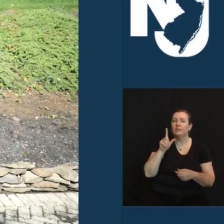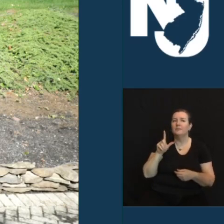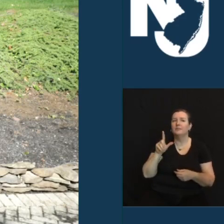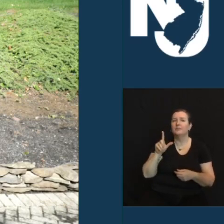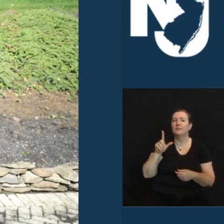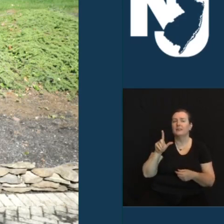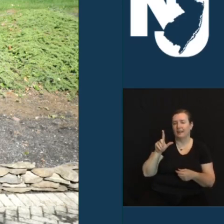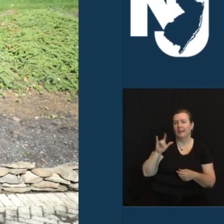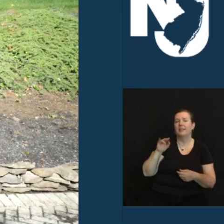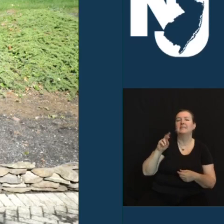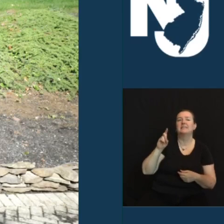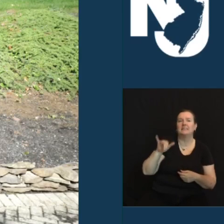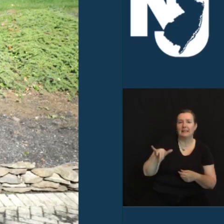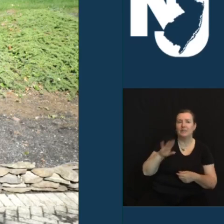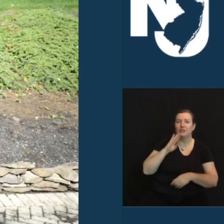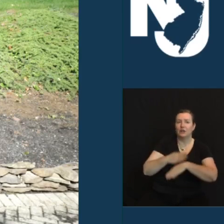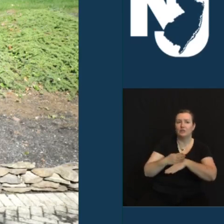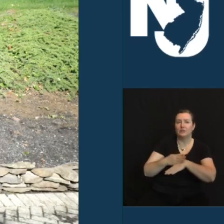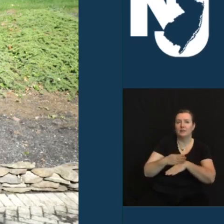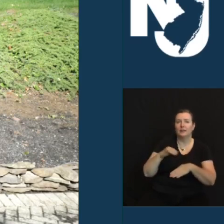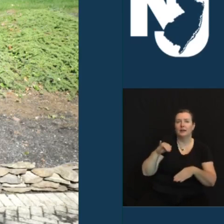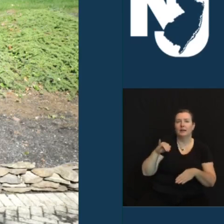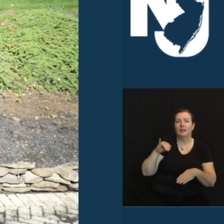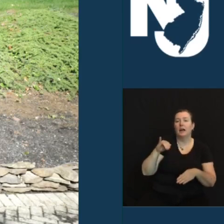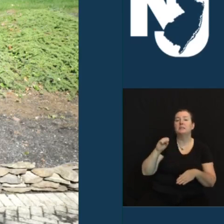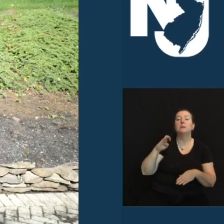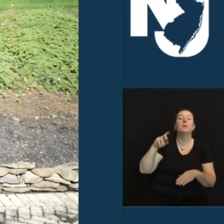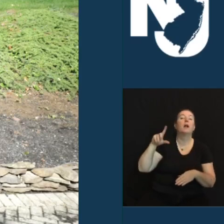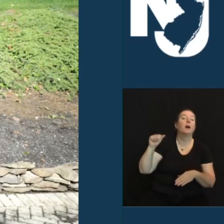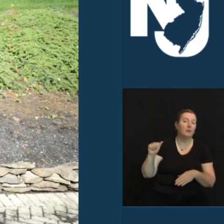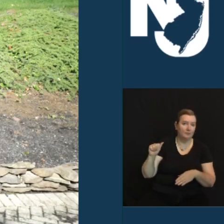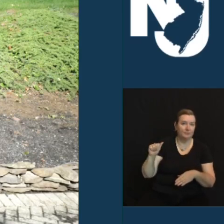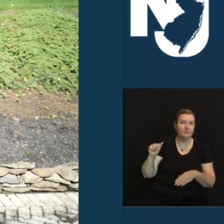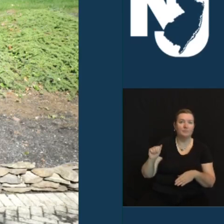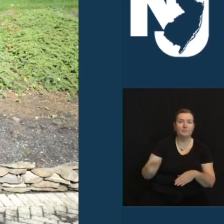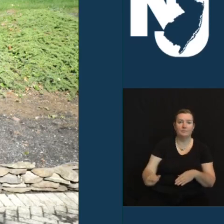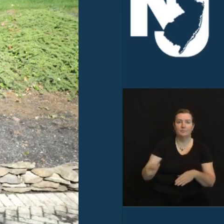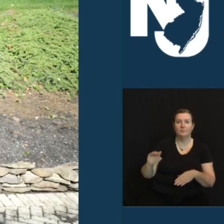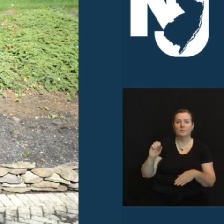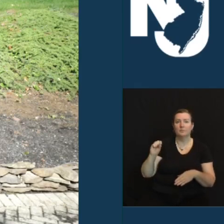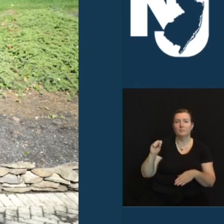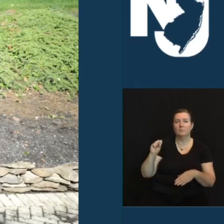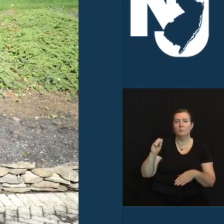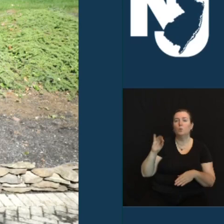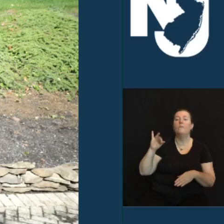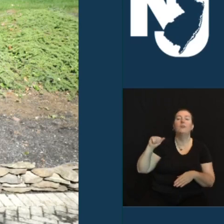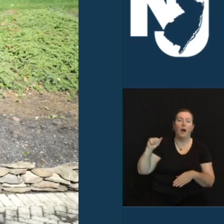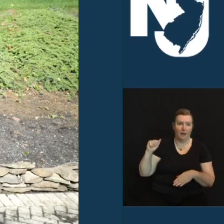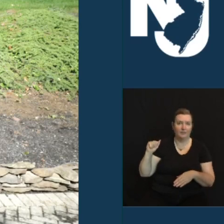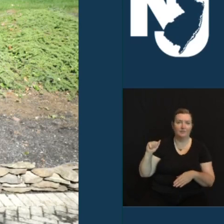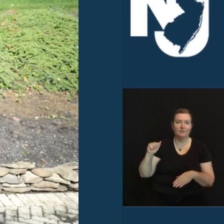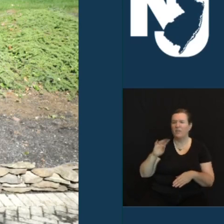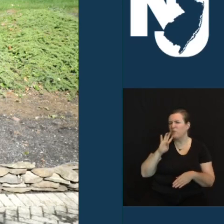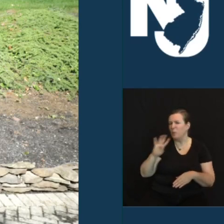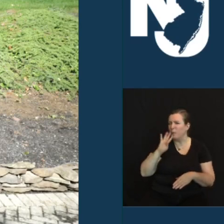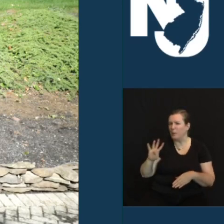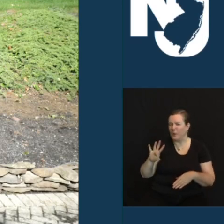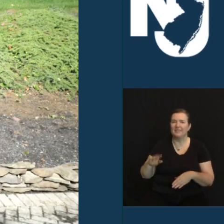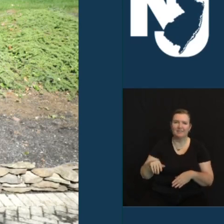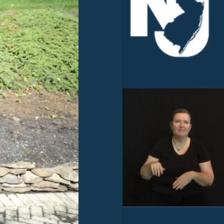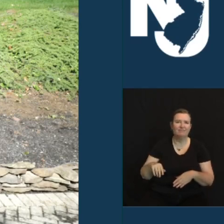and the smallest one there, although certainly not the weakest, is Sophia, who is 4 years old and in the